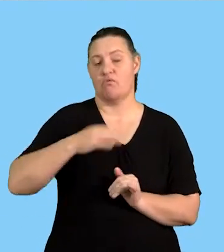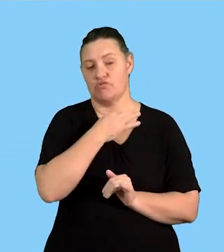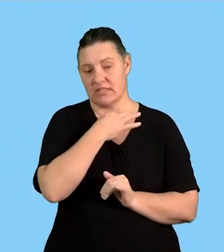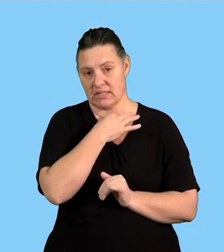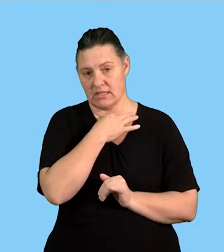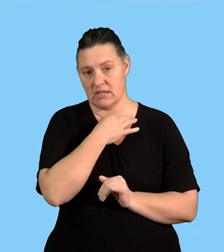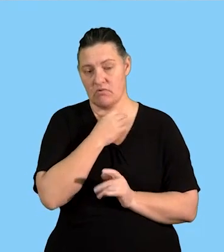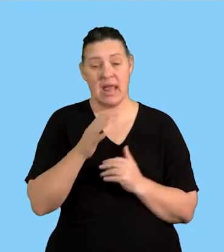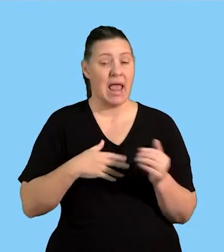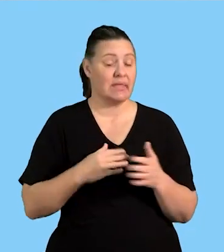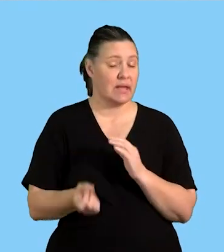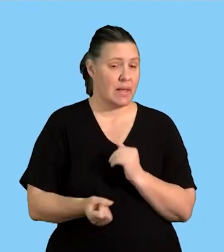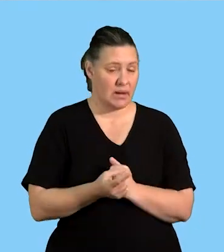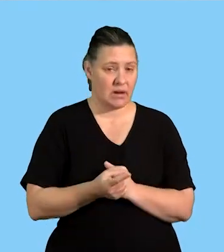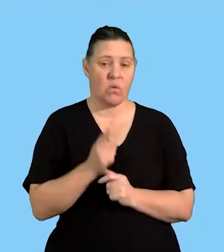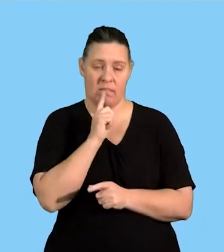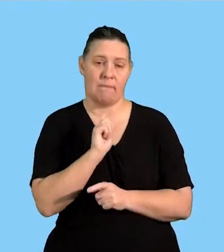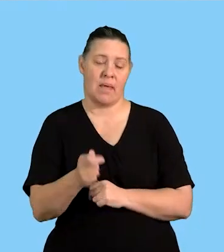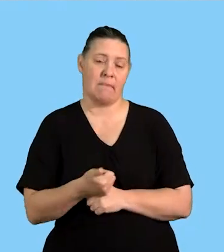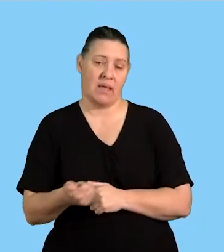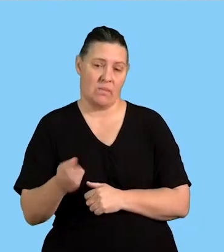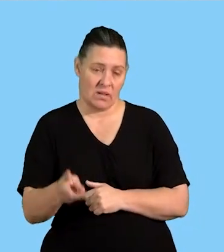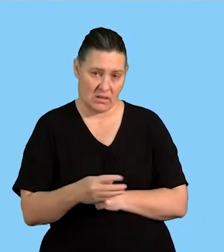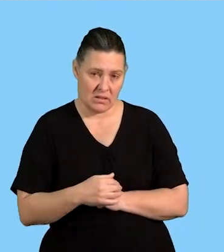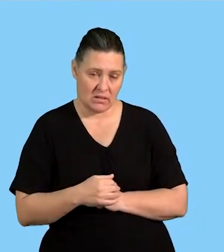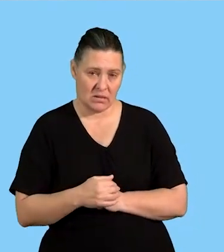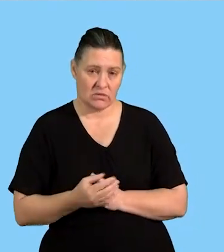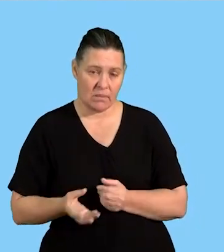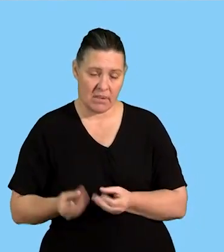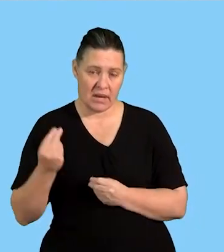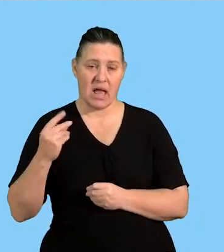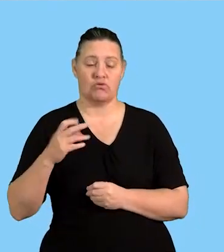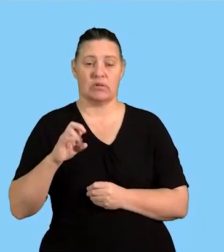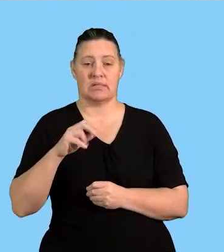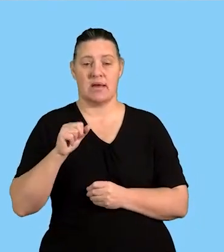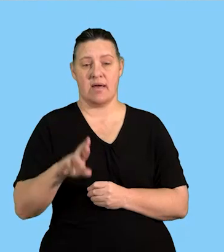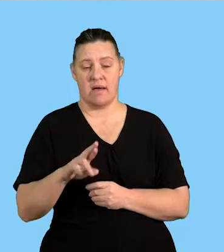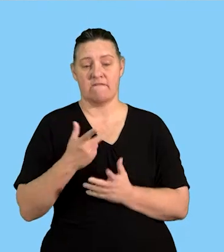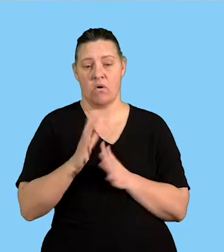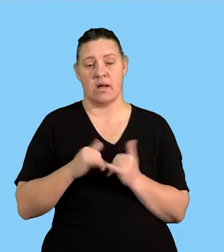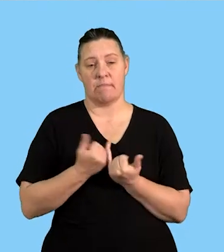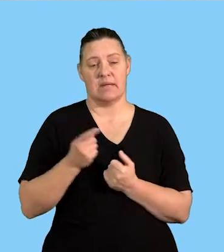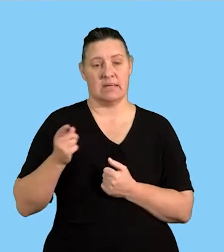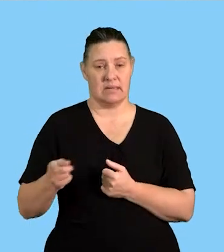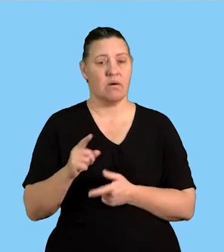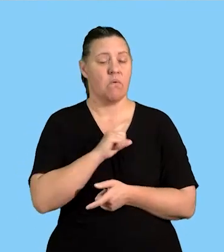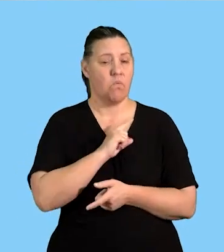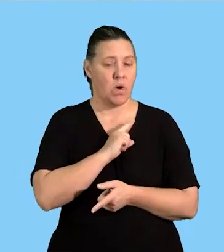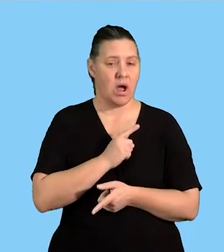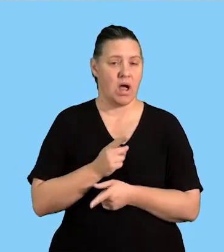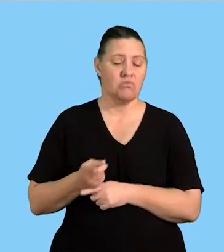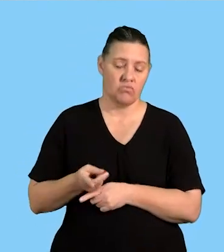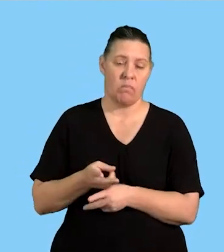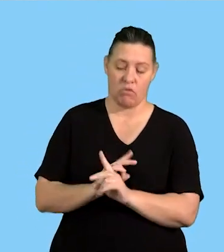because should anything happen, you will be paid back. So you are considered to be creditors for the company because you shall have borrowed